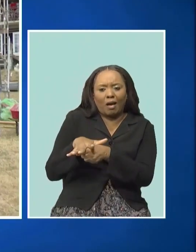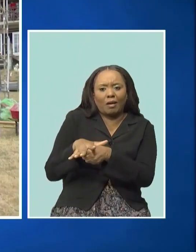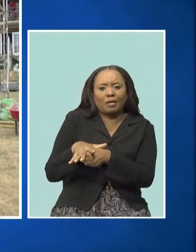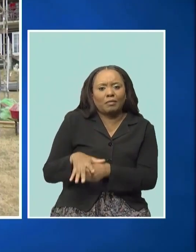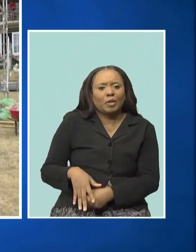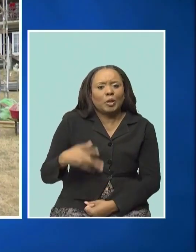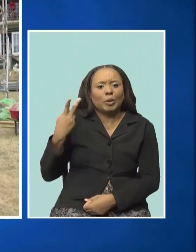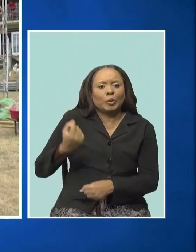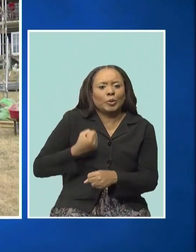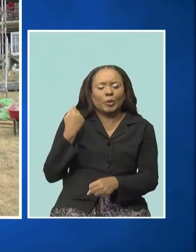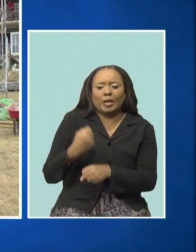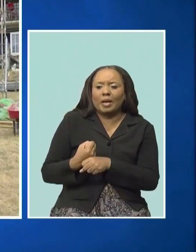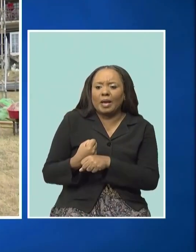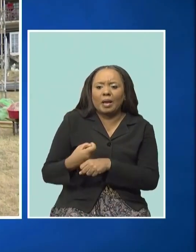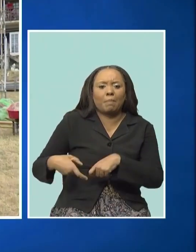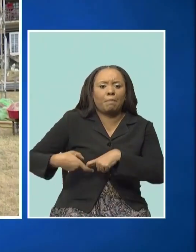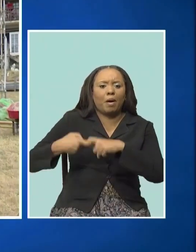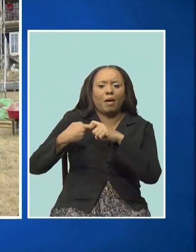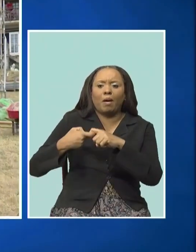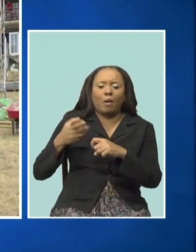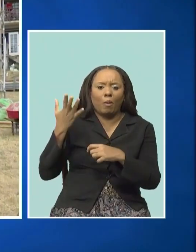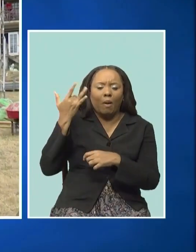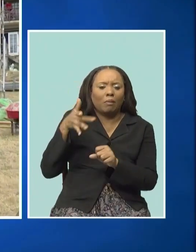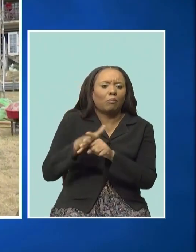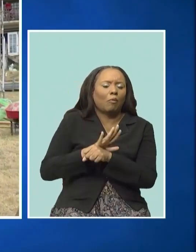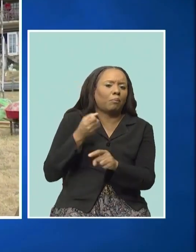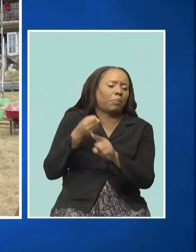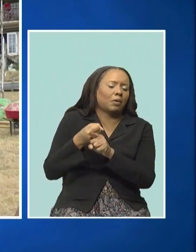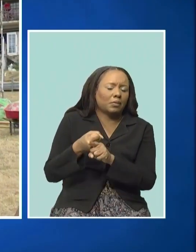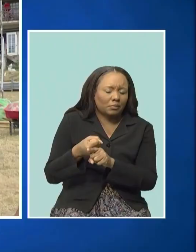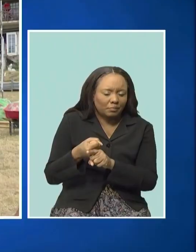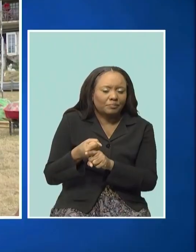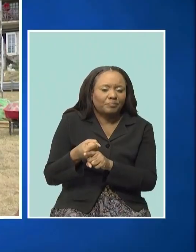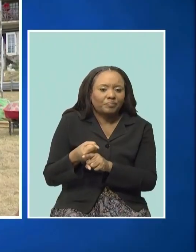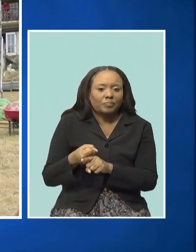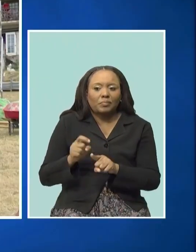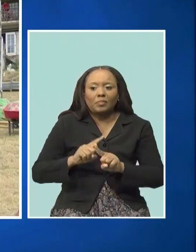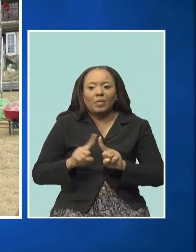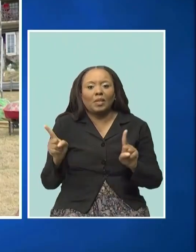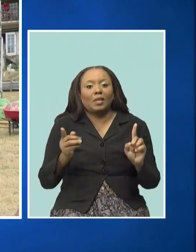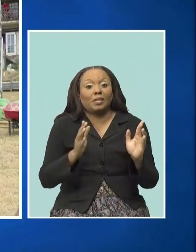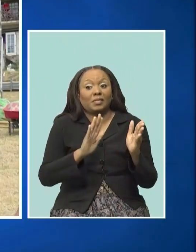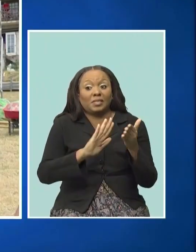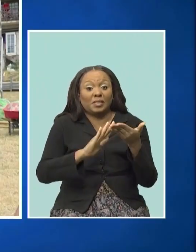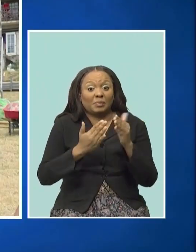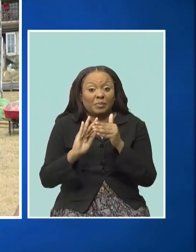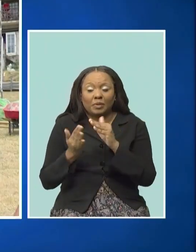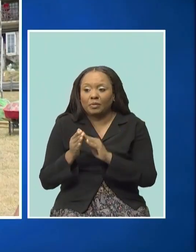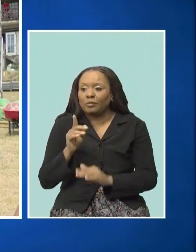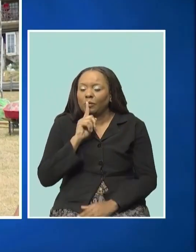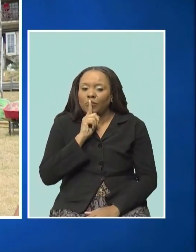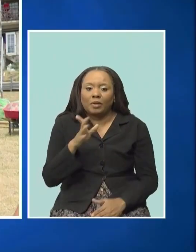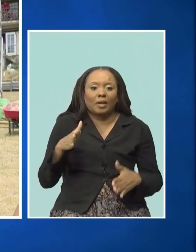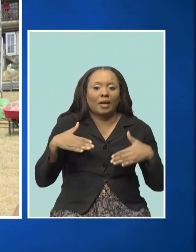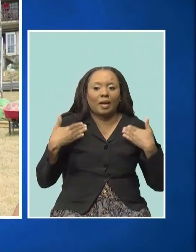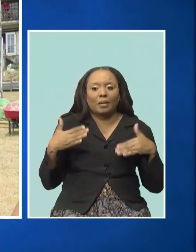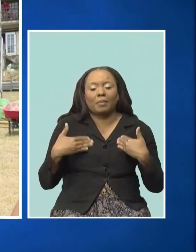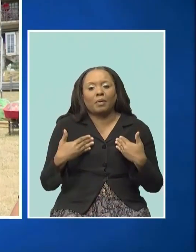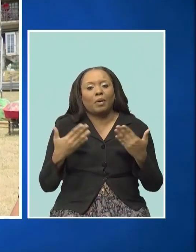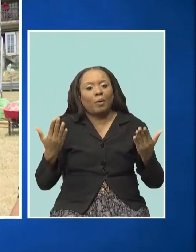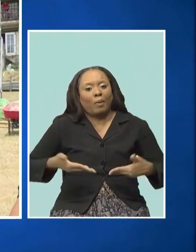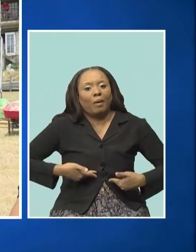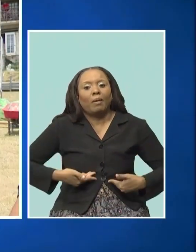2 years or so, we've not been able to have this event, but the community has been happy to welcome this event